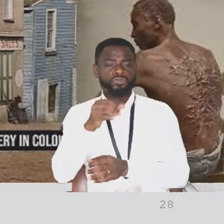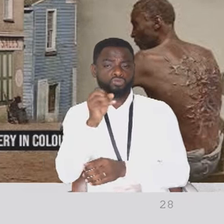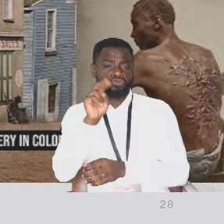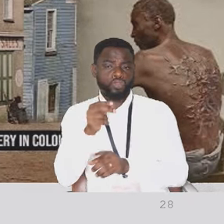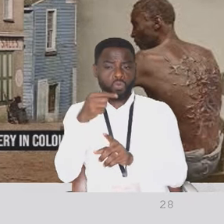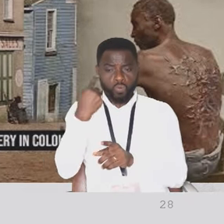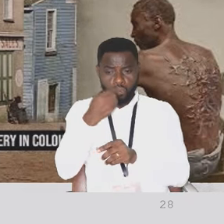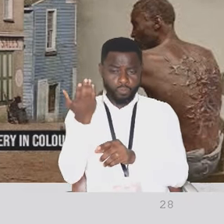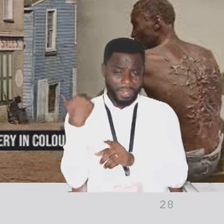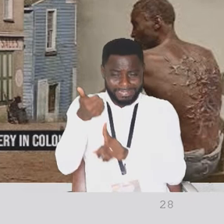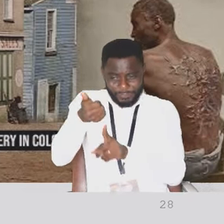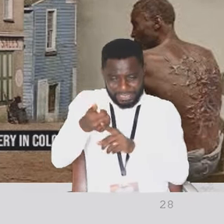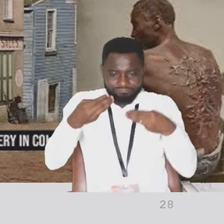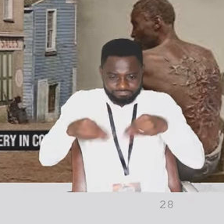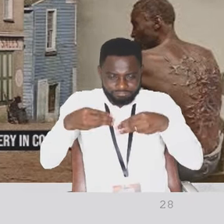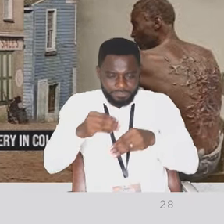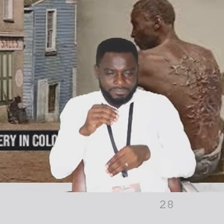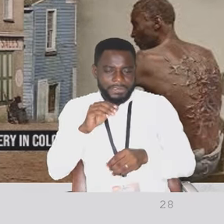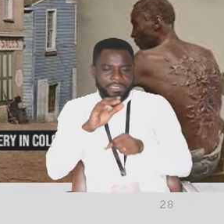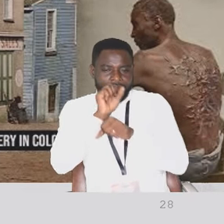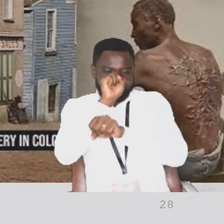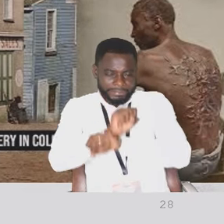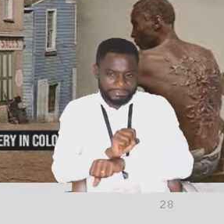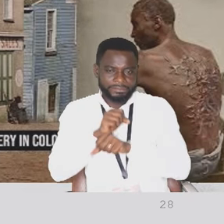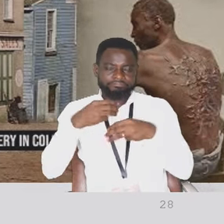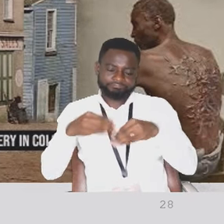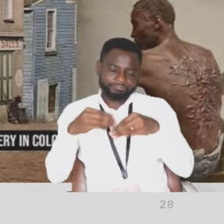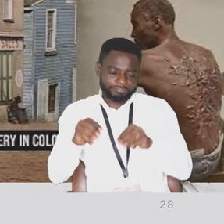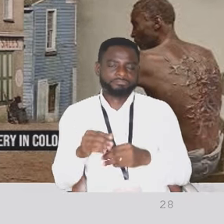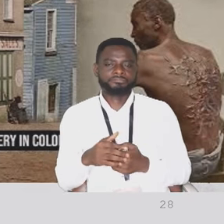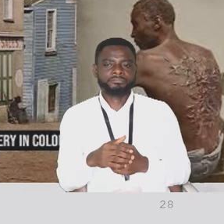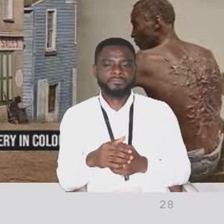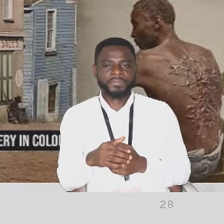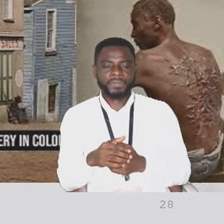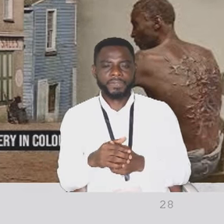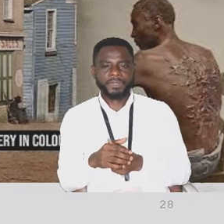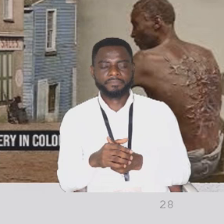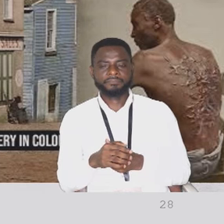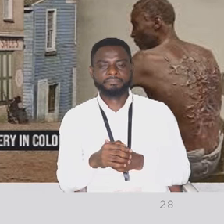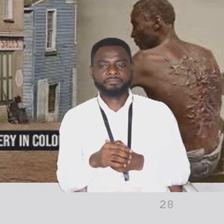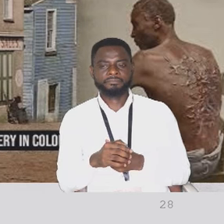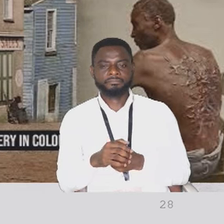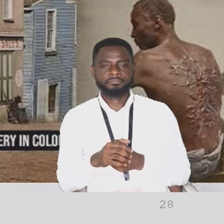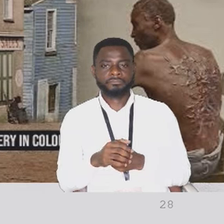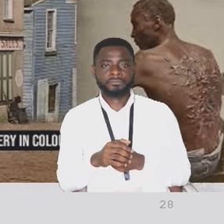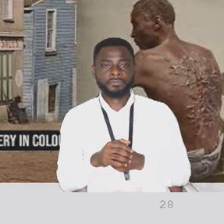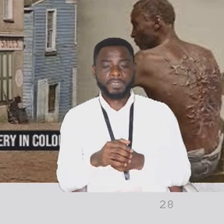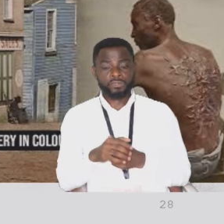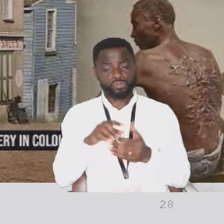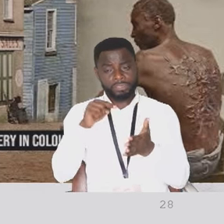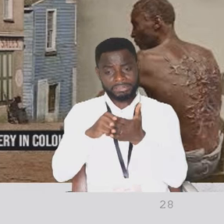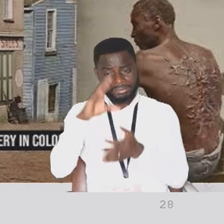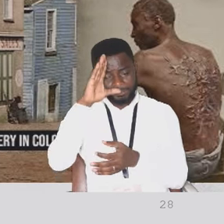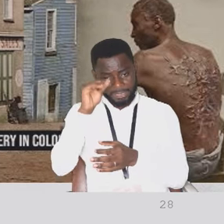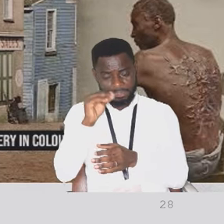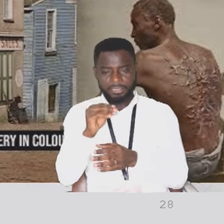repented and who had been the pastor of Wilberforce Church when he was a child. So this man gained